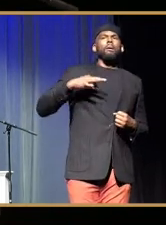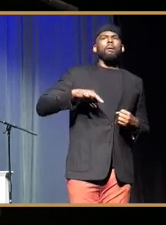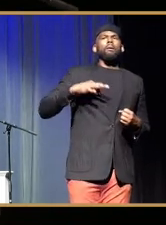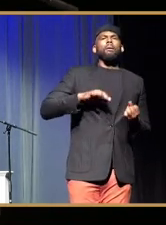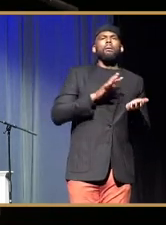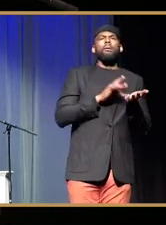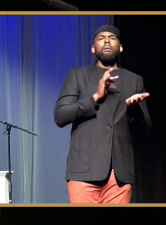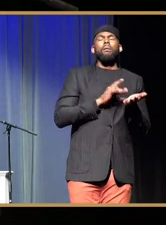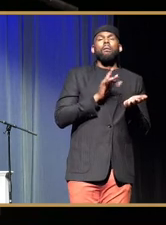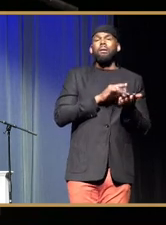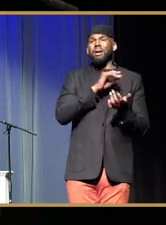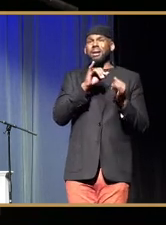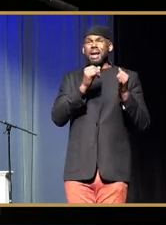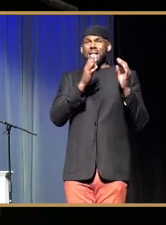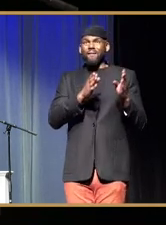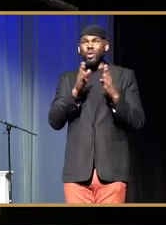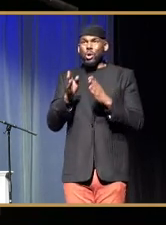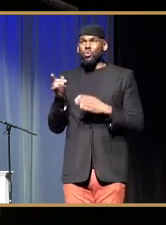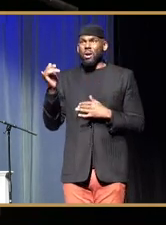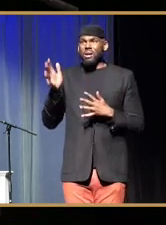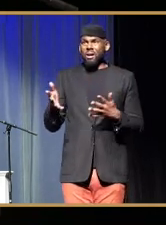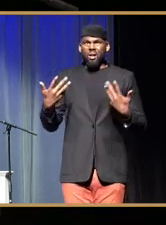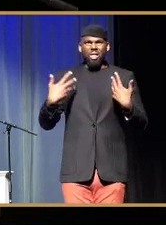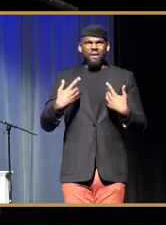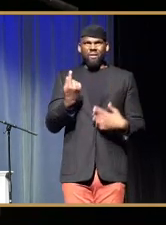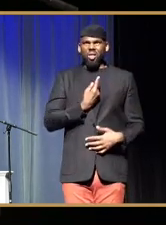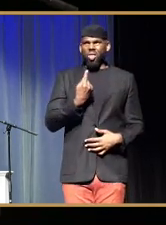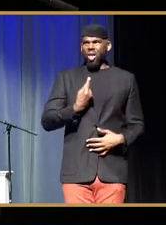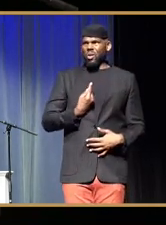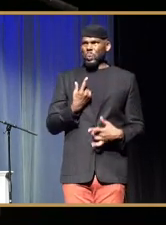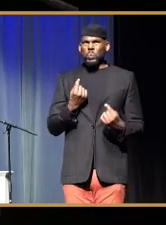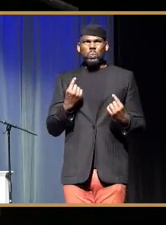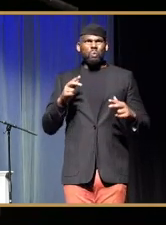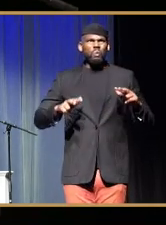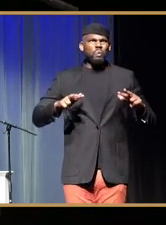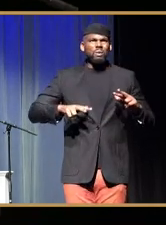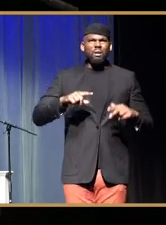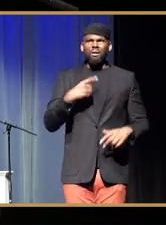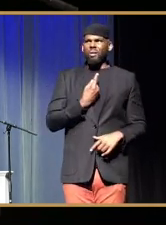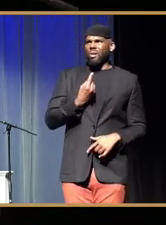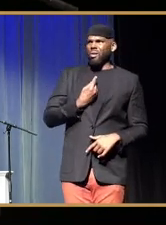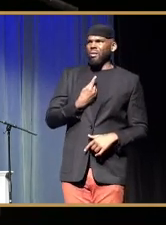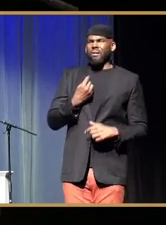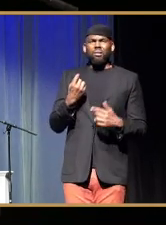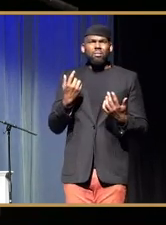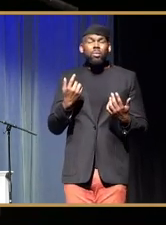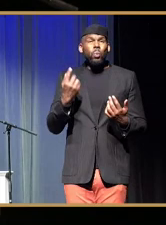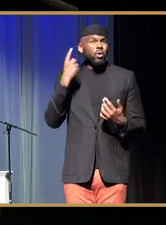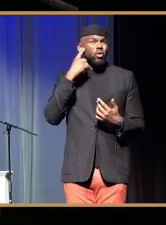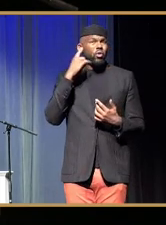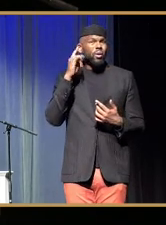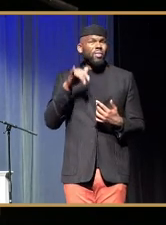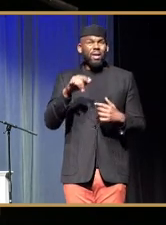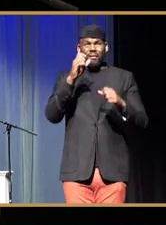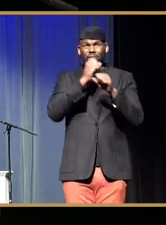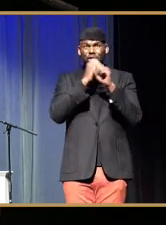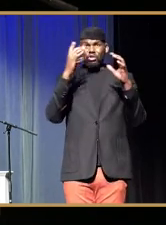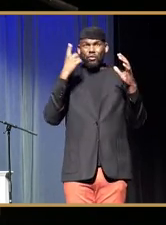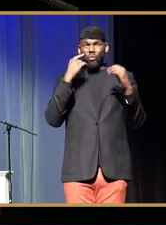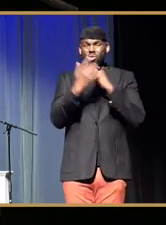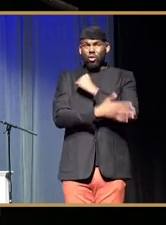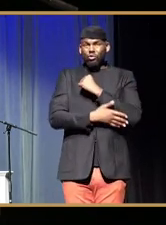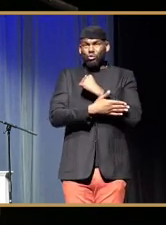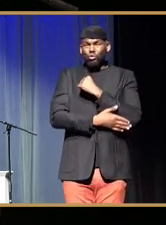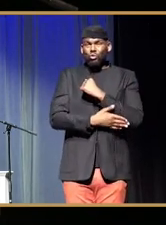purposes, and individuals are left to fend for themselves. We hear this economic vision for the